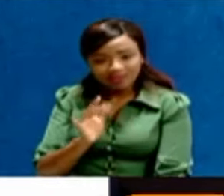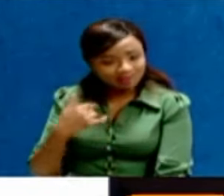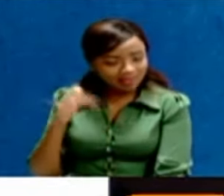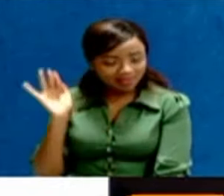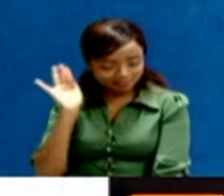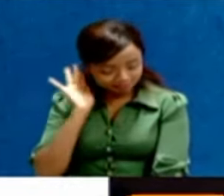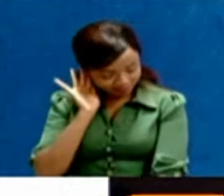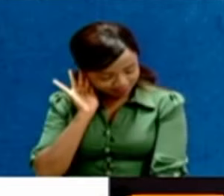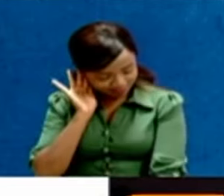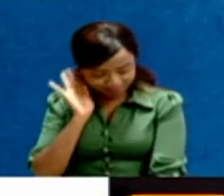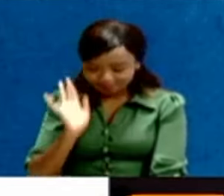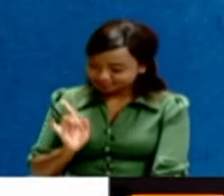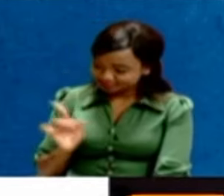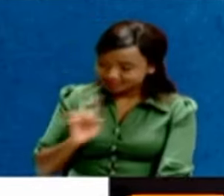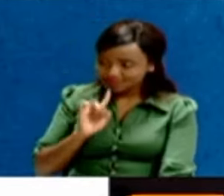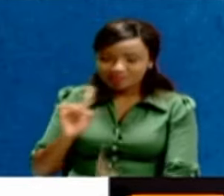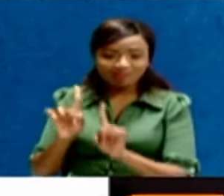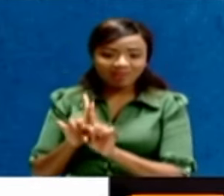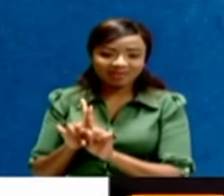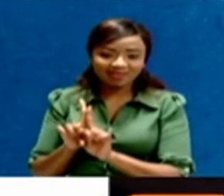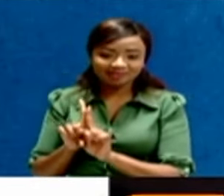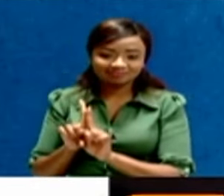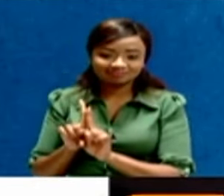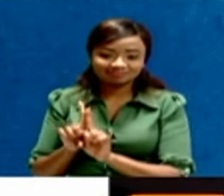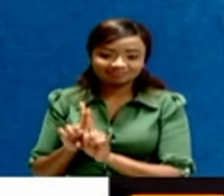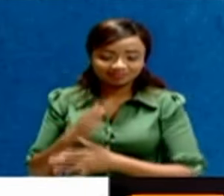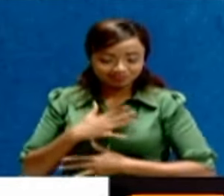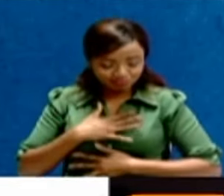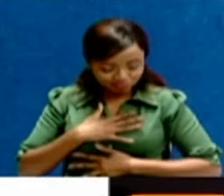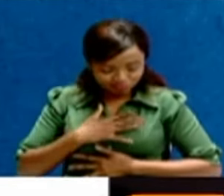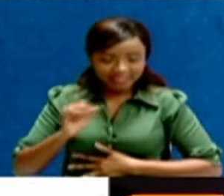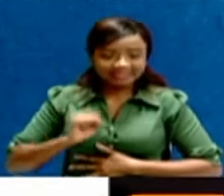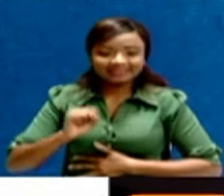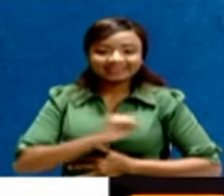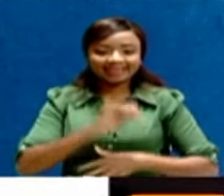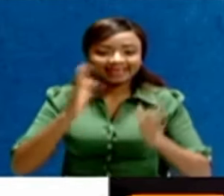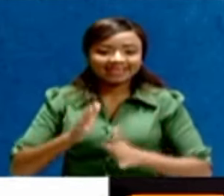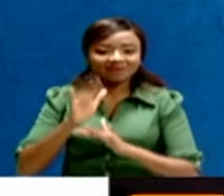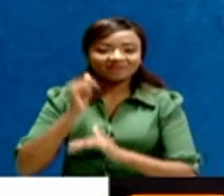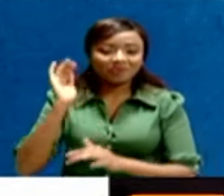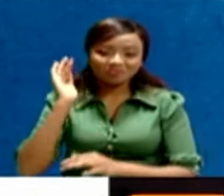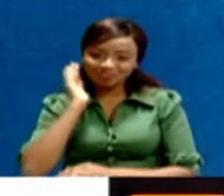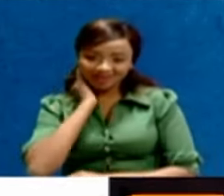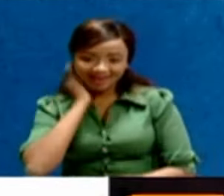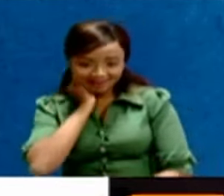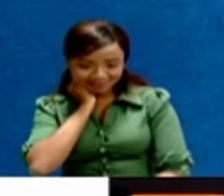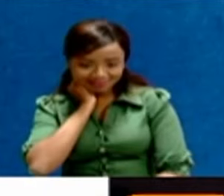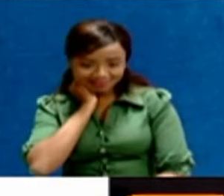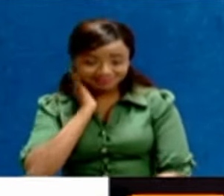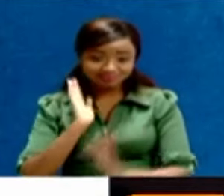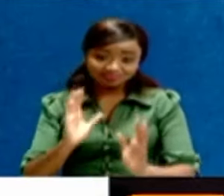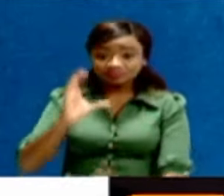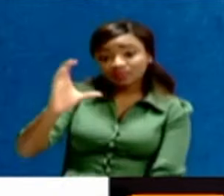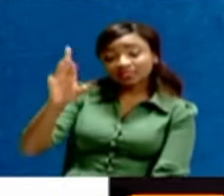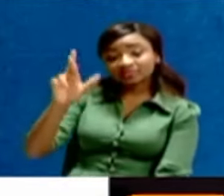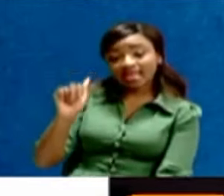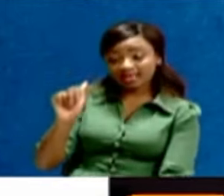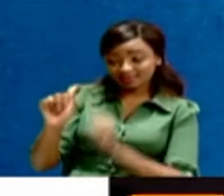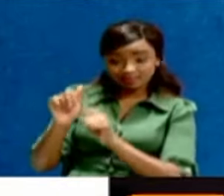listened carefully to my brother, the distinguished senator from Muranga, where even in the CRA formula, Muranga was